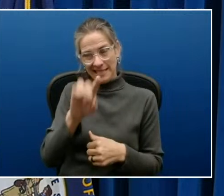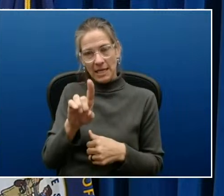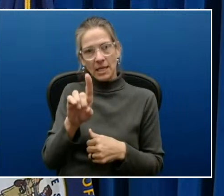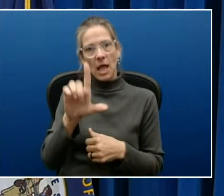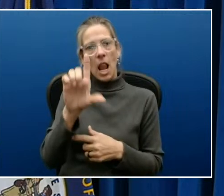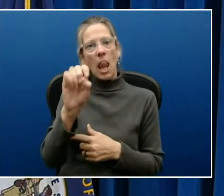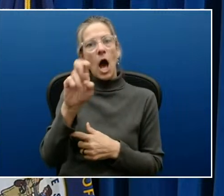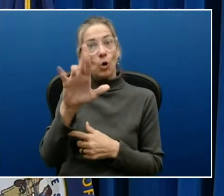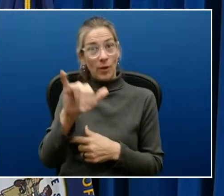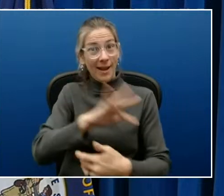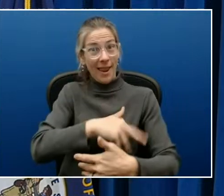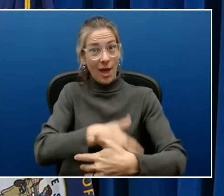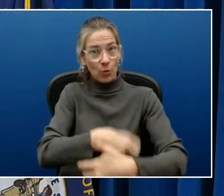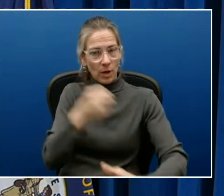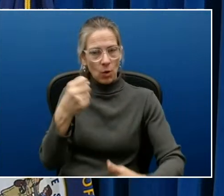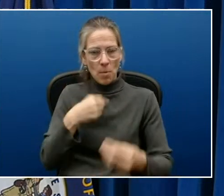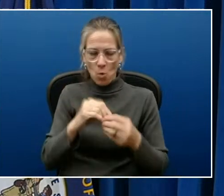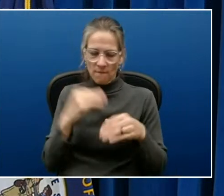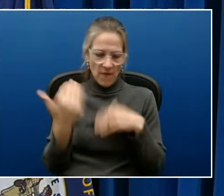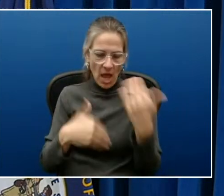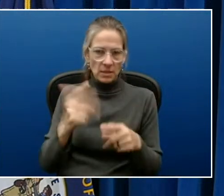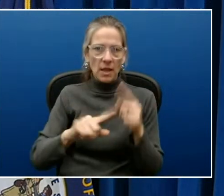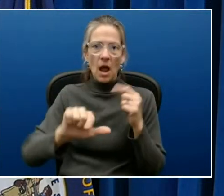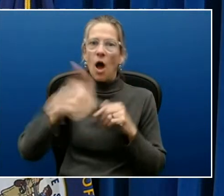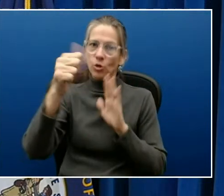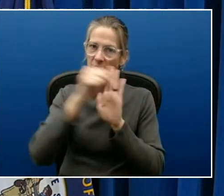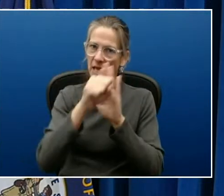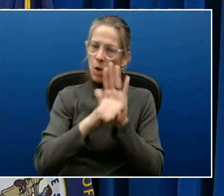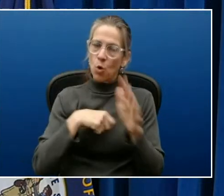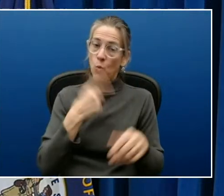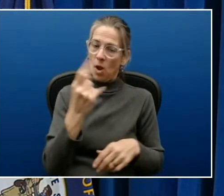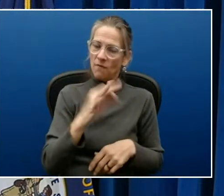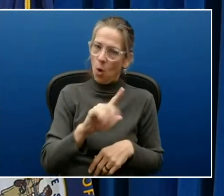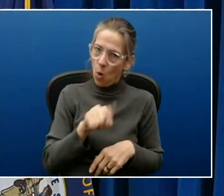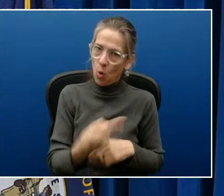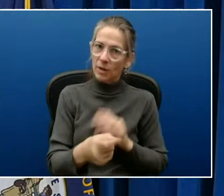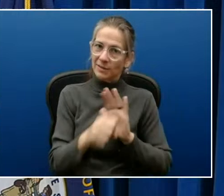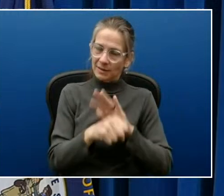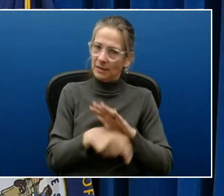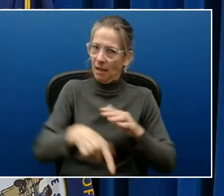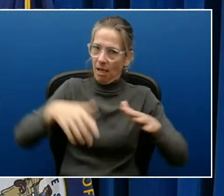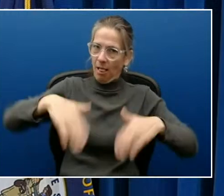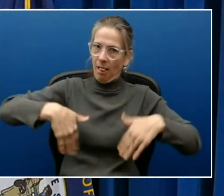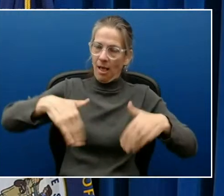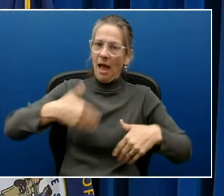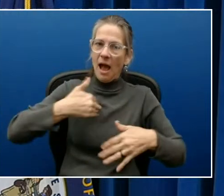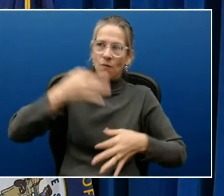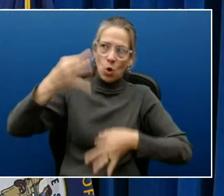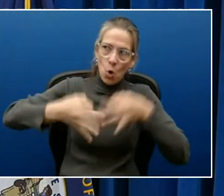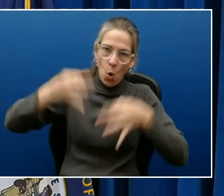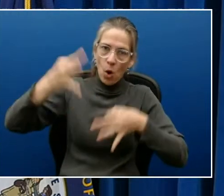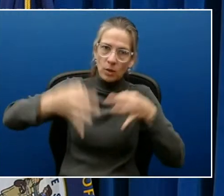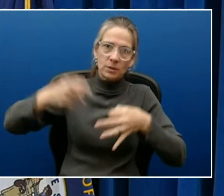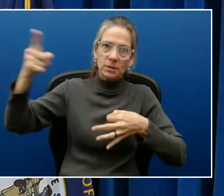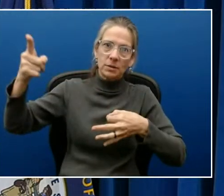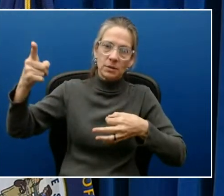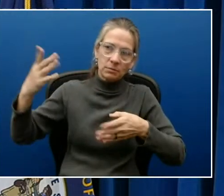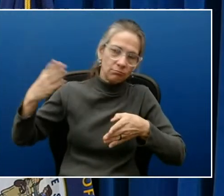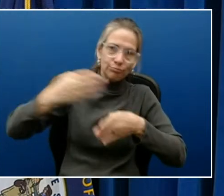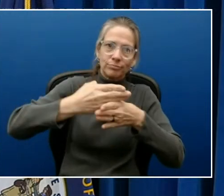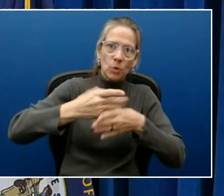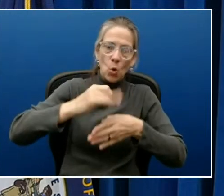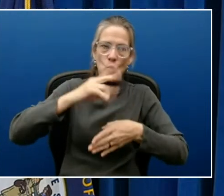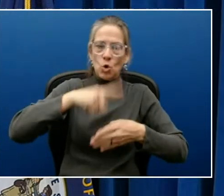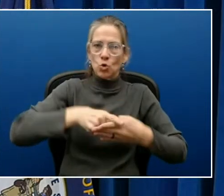faster than just about any other state. We're one of the only states that hasn't had the courts enjoin or enter an order